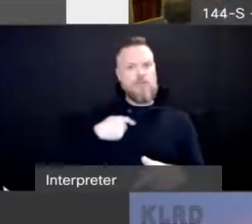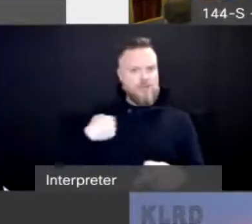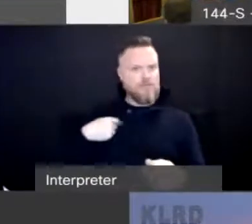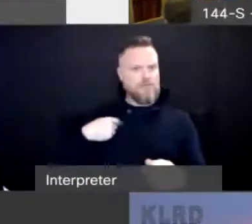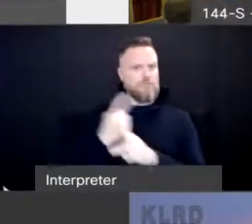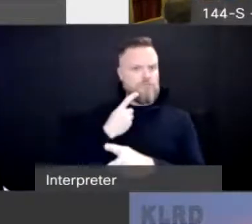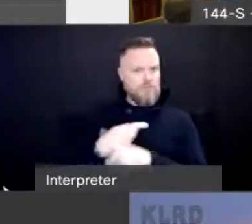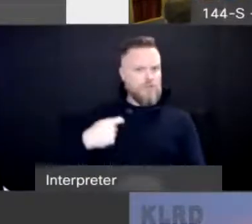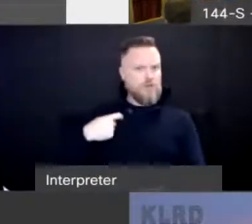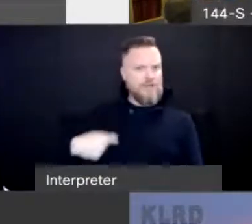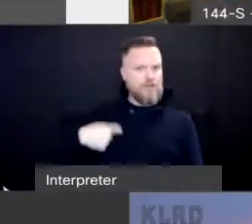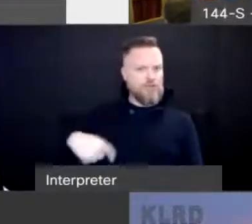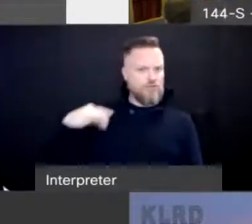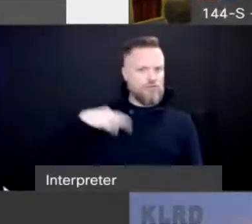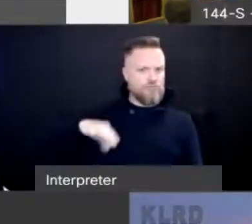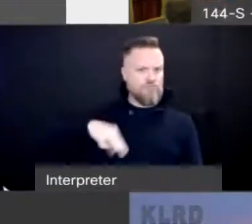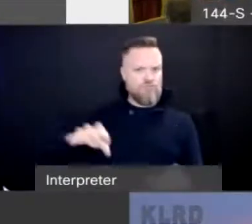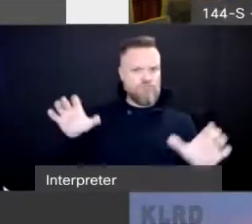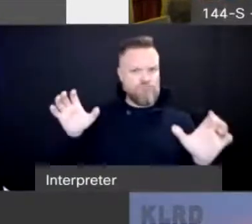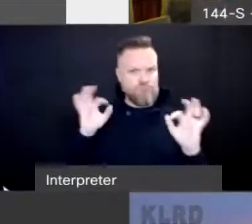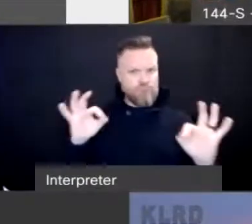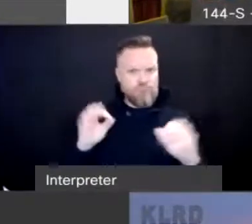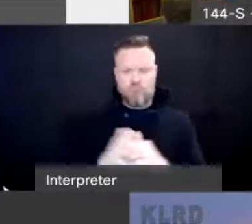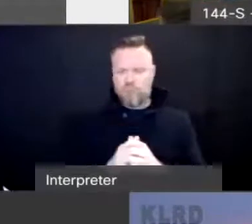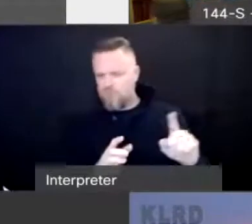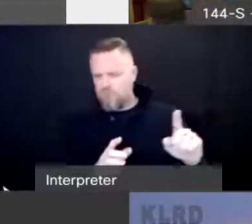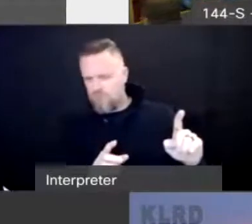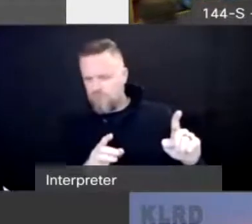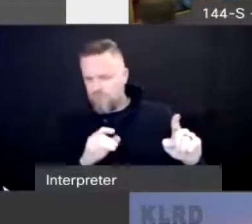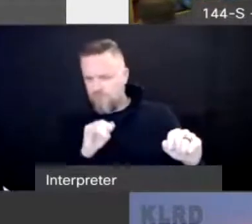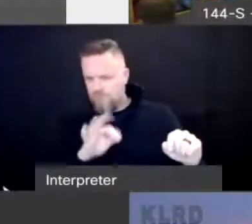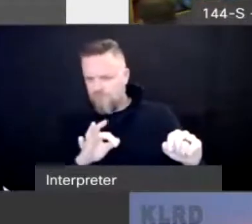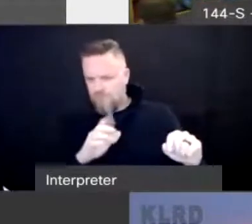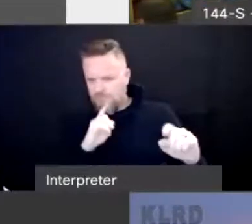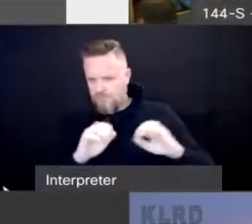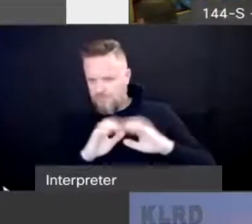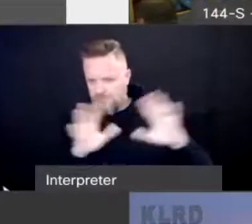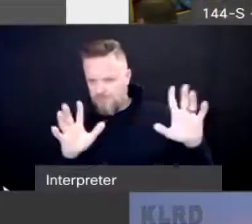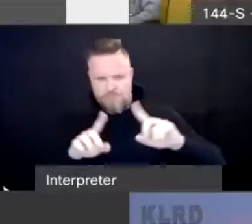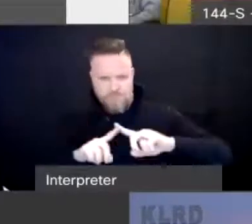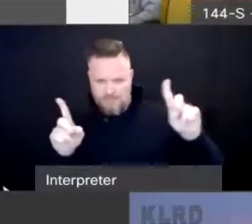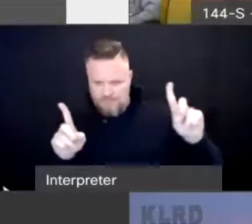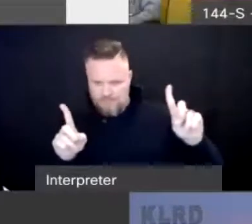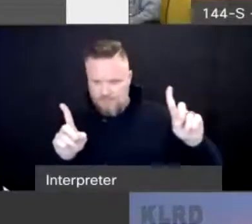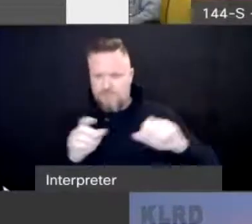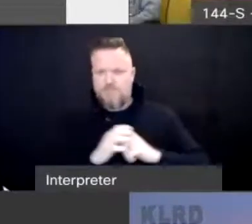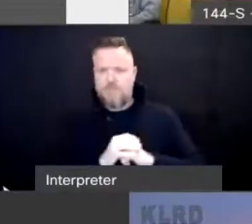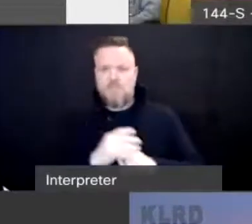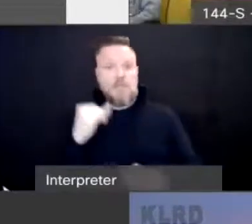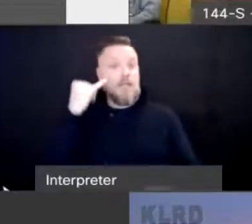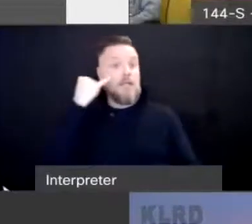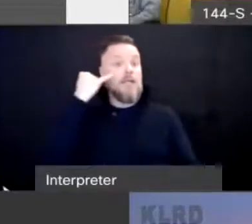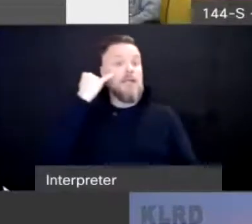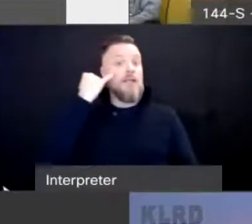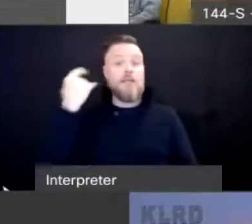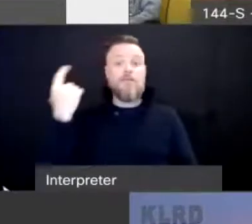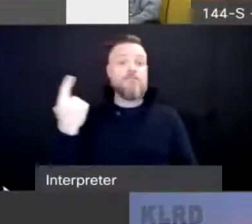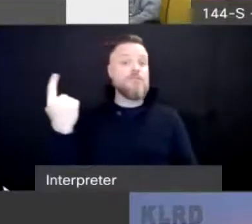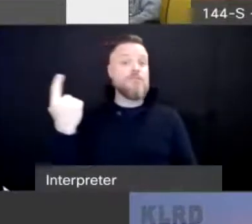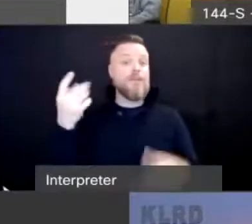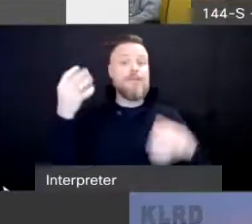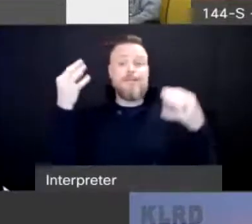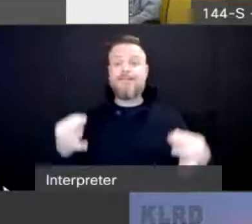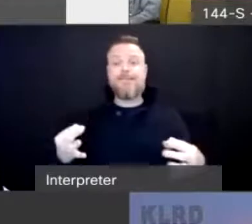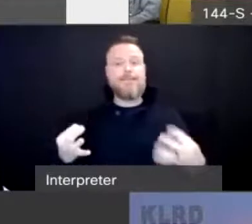credentials. But, and if I may, Yes. but if someone decided, like in